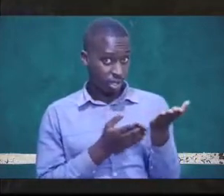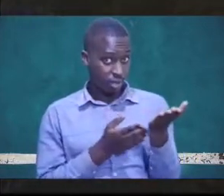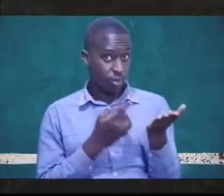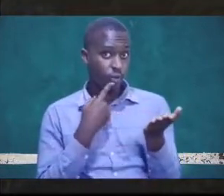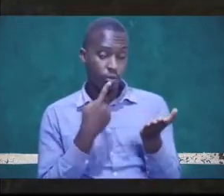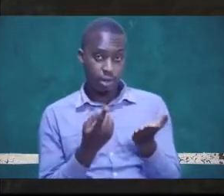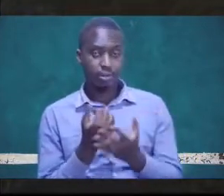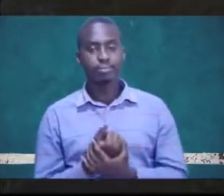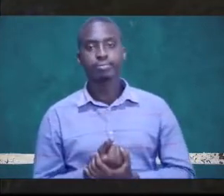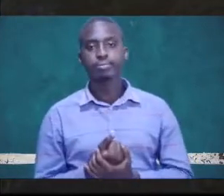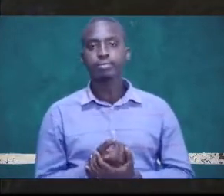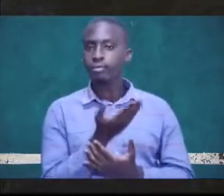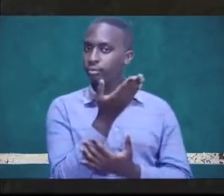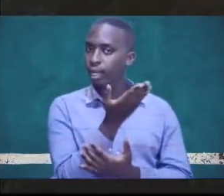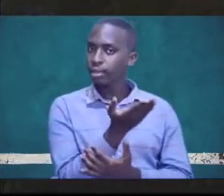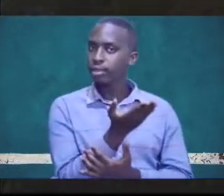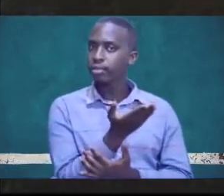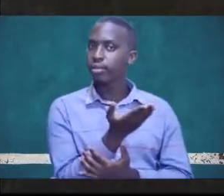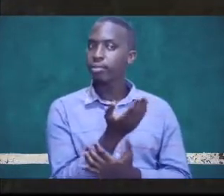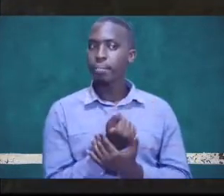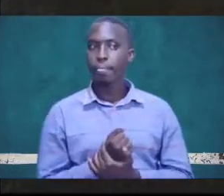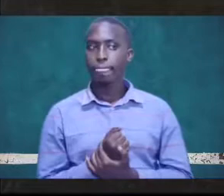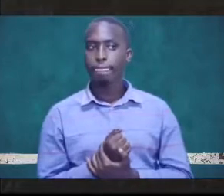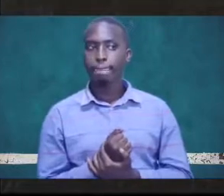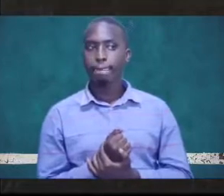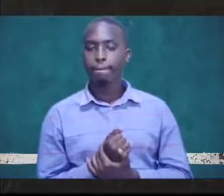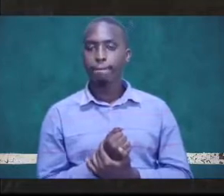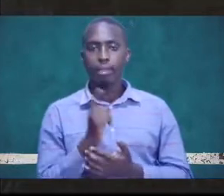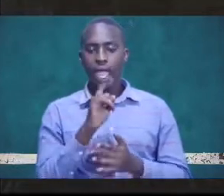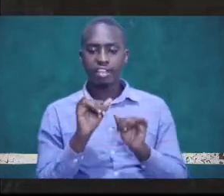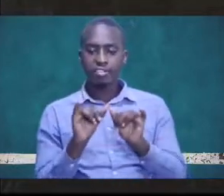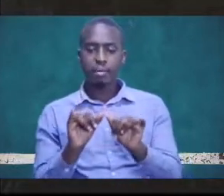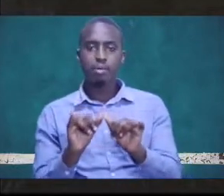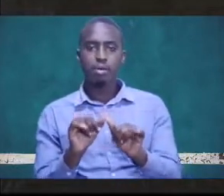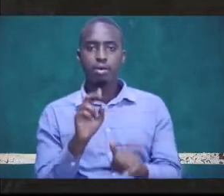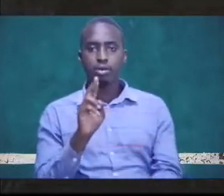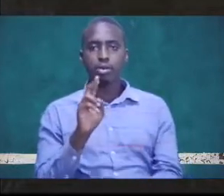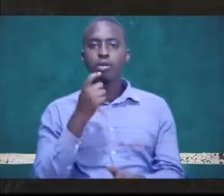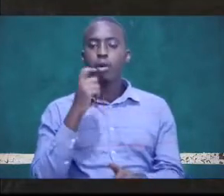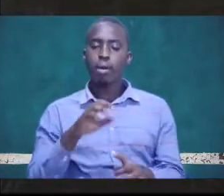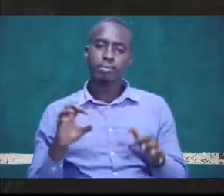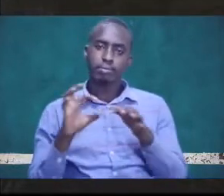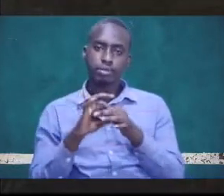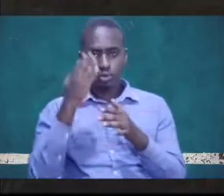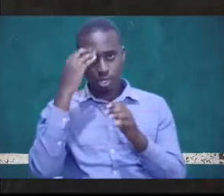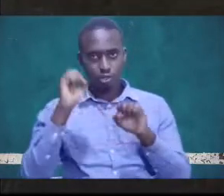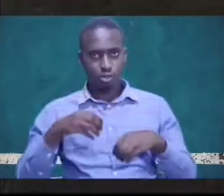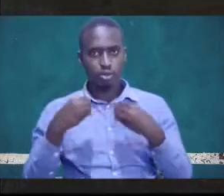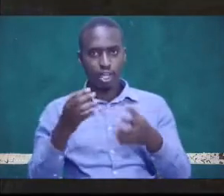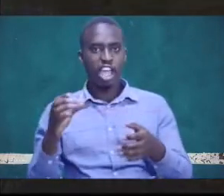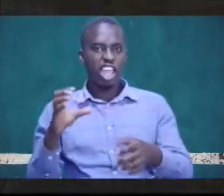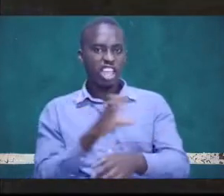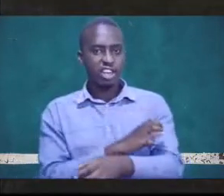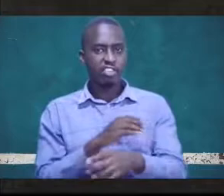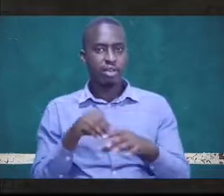is, this is a light unstable nuclide can be combined to produce energy in